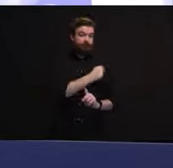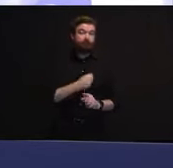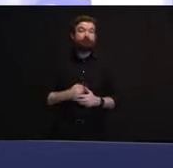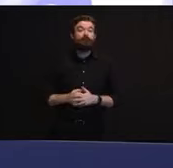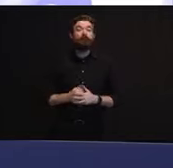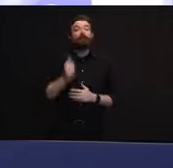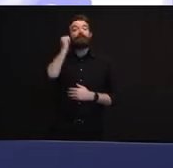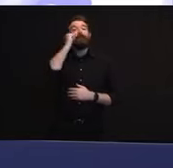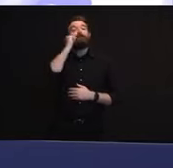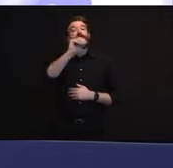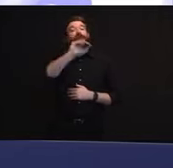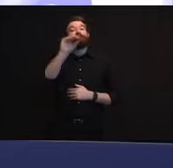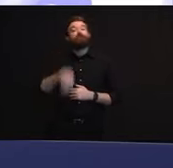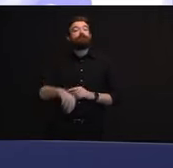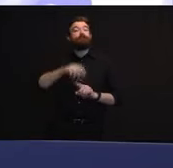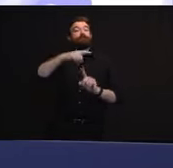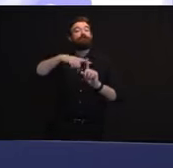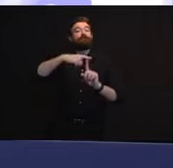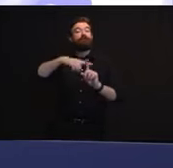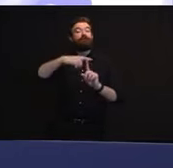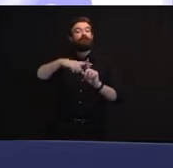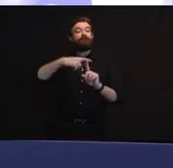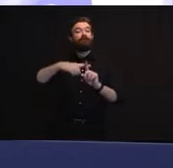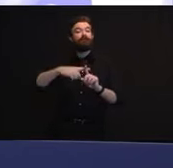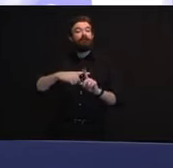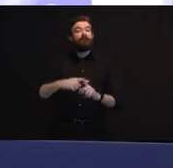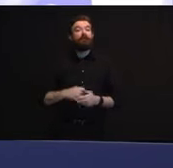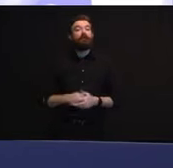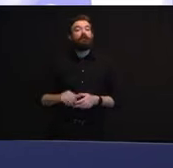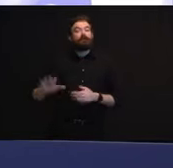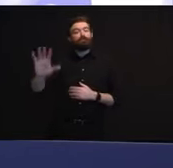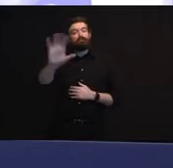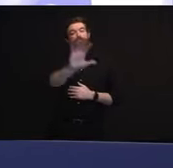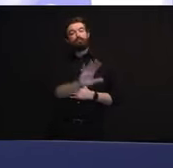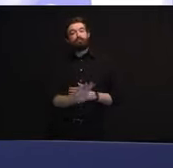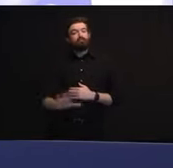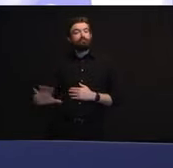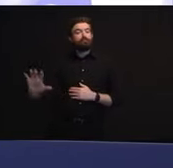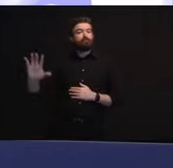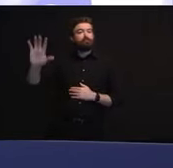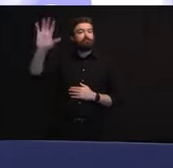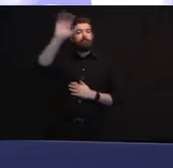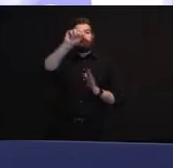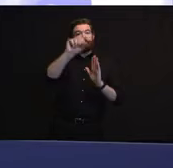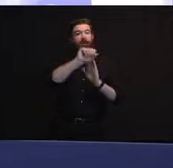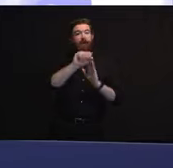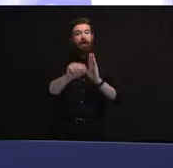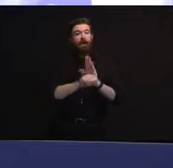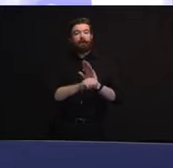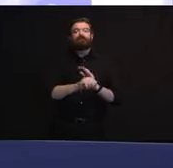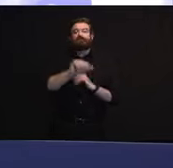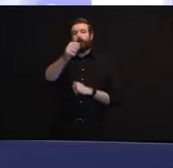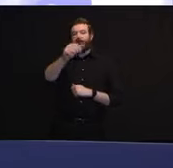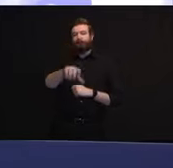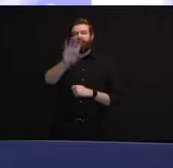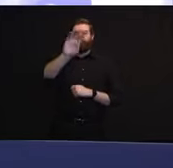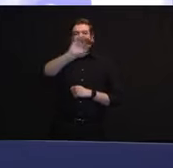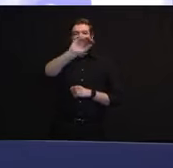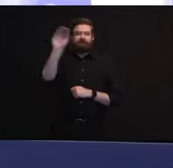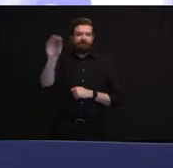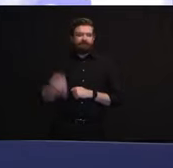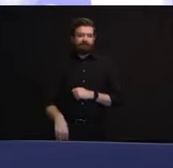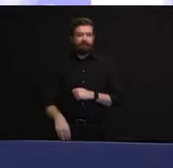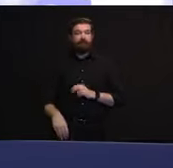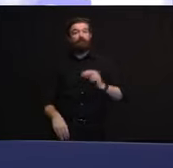of Monday, November 30th, statewide, again, the positivity is 10.4%. In the northern region,